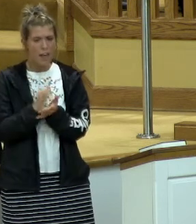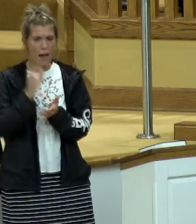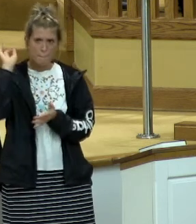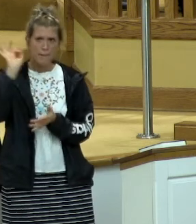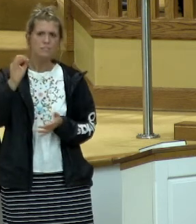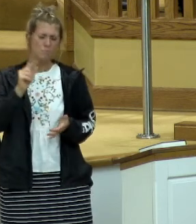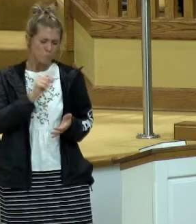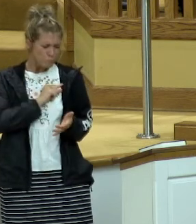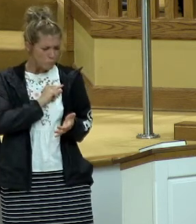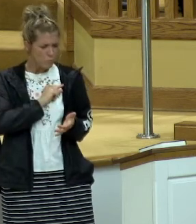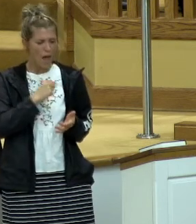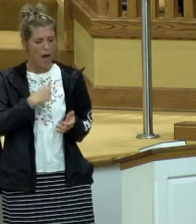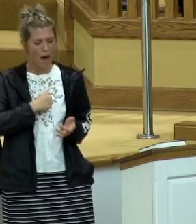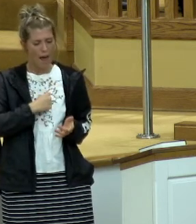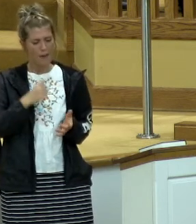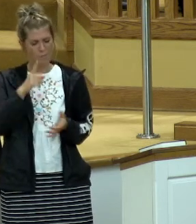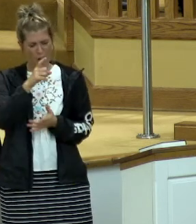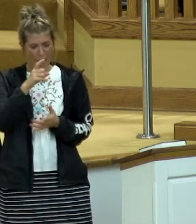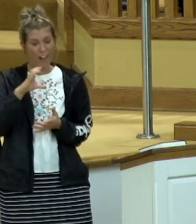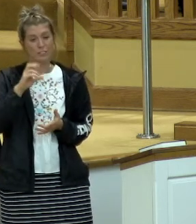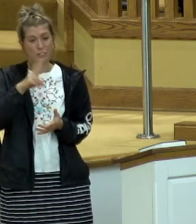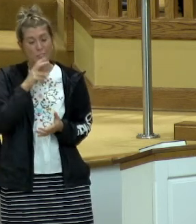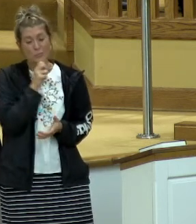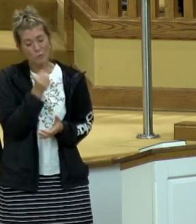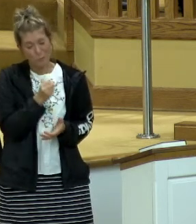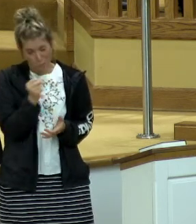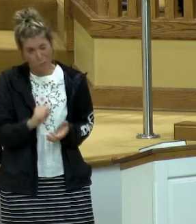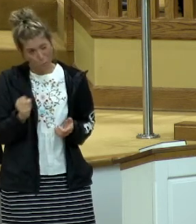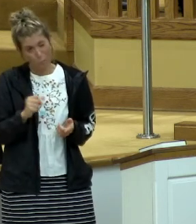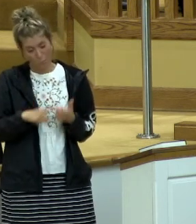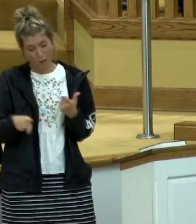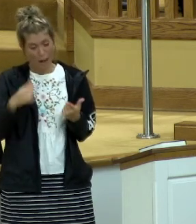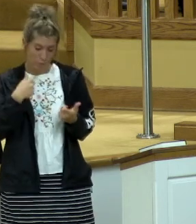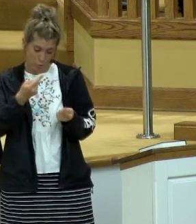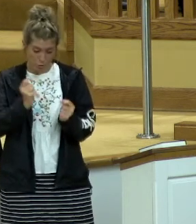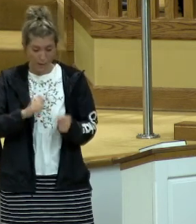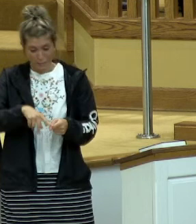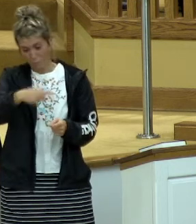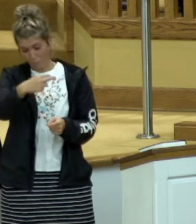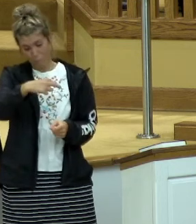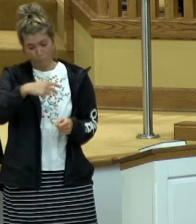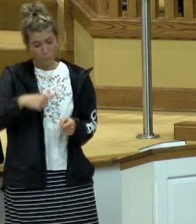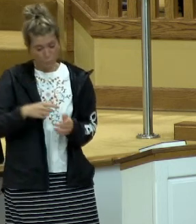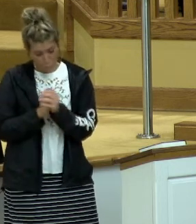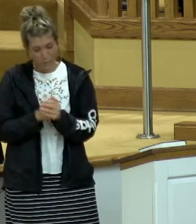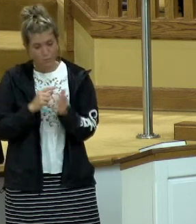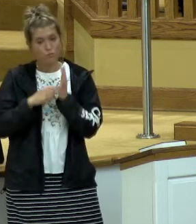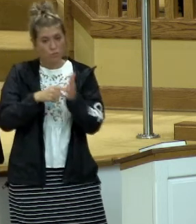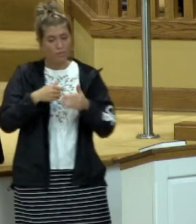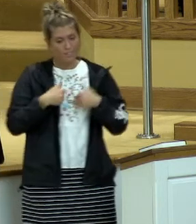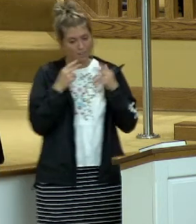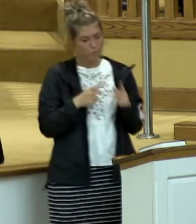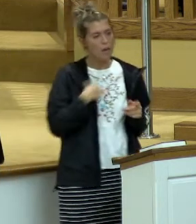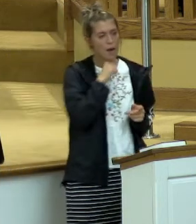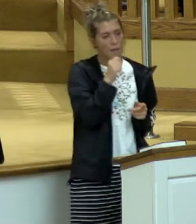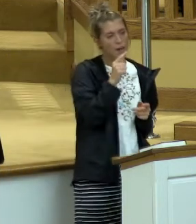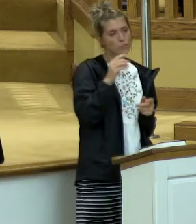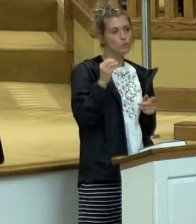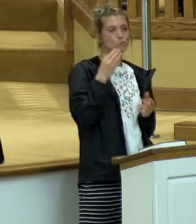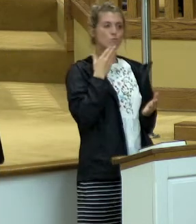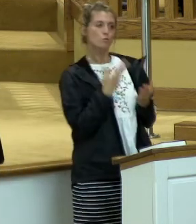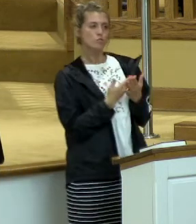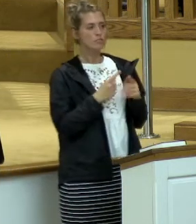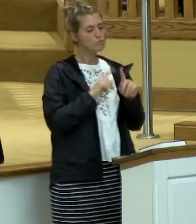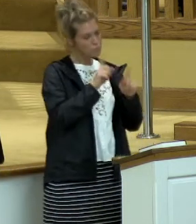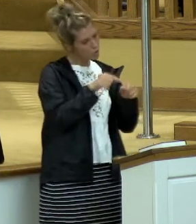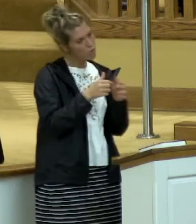message spoke to me. I'm 70. I'm 102 years old. But bless God, I'm going to try to get to the altar every once in a while to show this young person I'm not too good to not go to